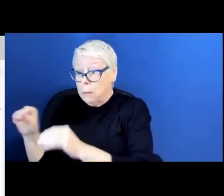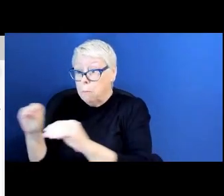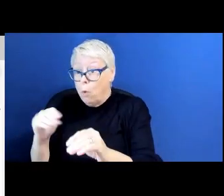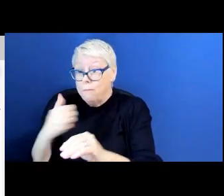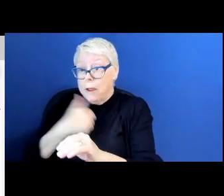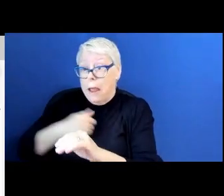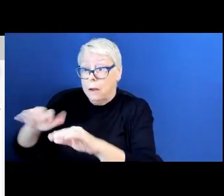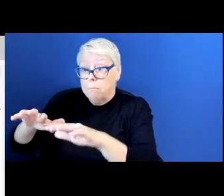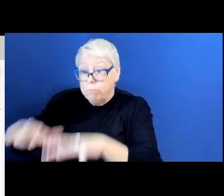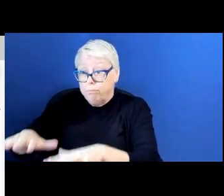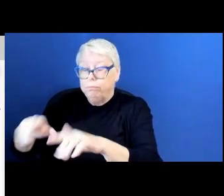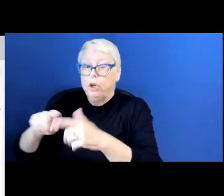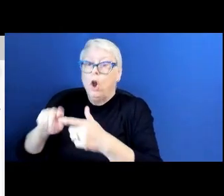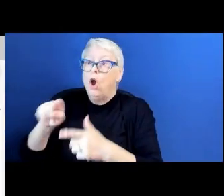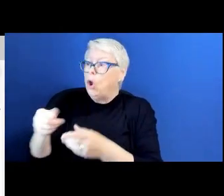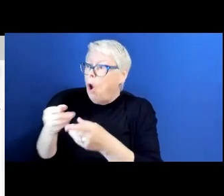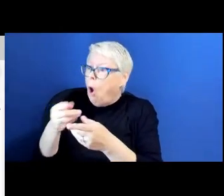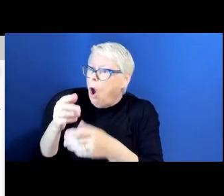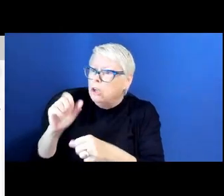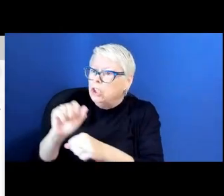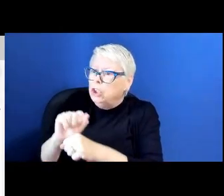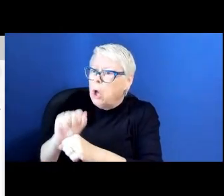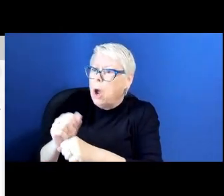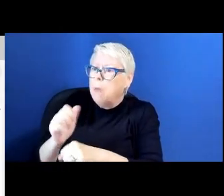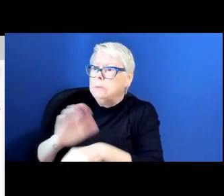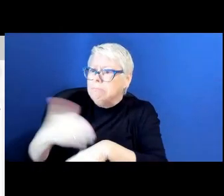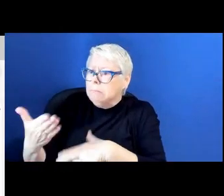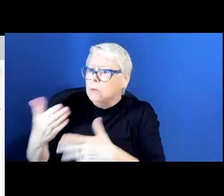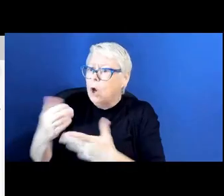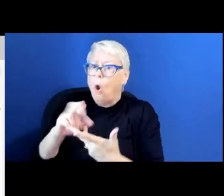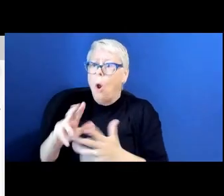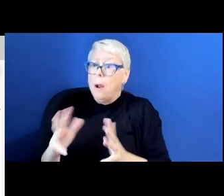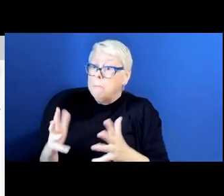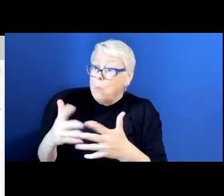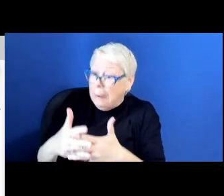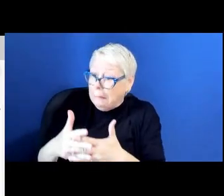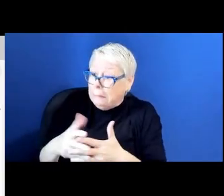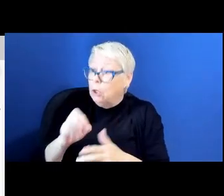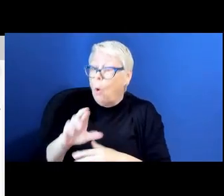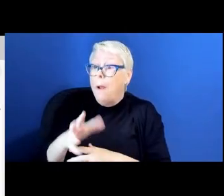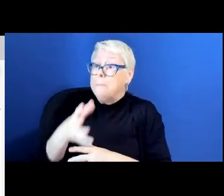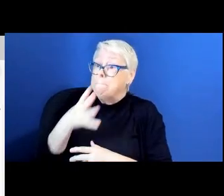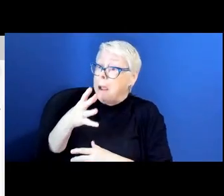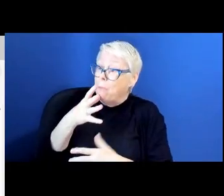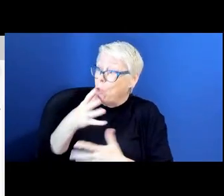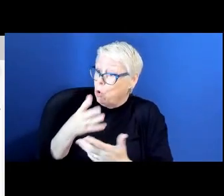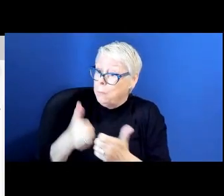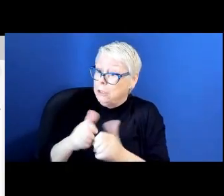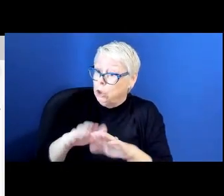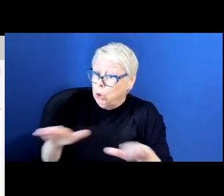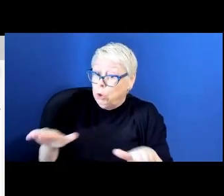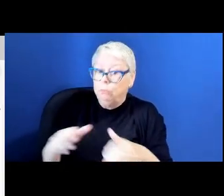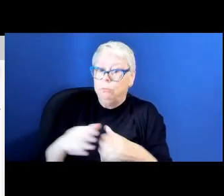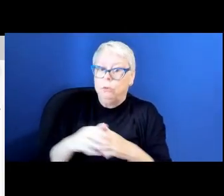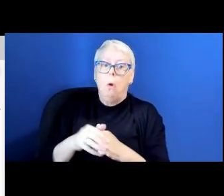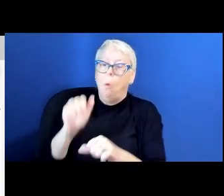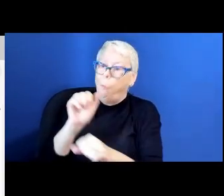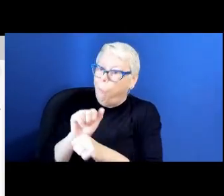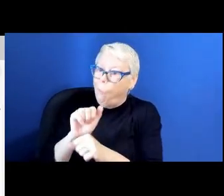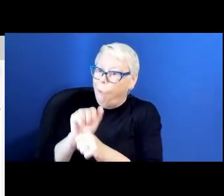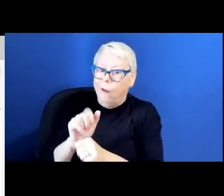person lost a job, or caring for a child, or seeks support for disability